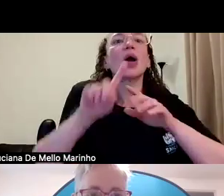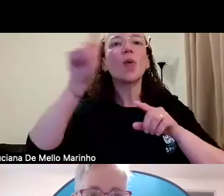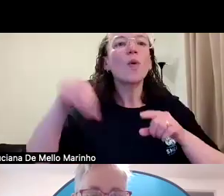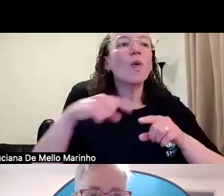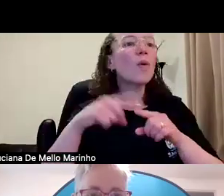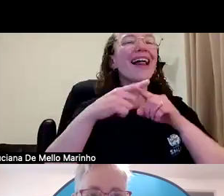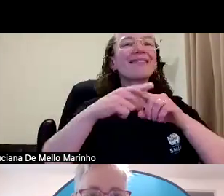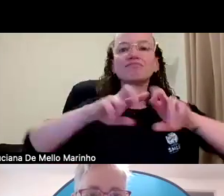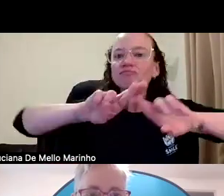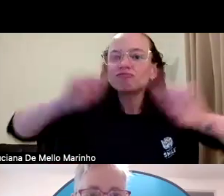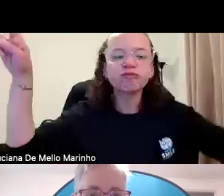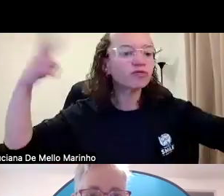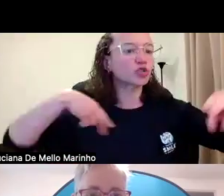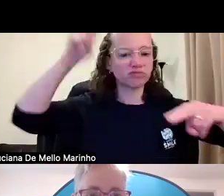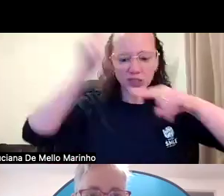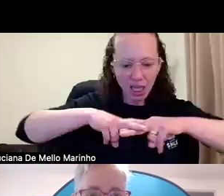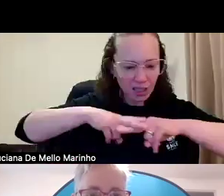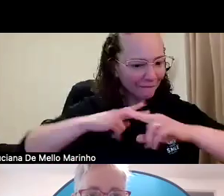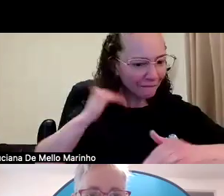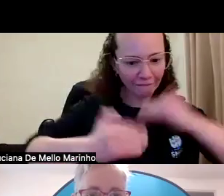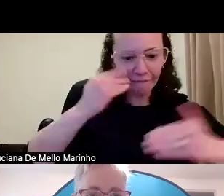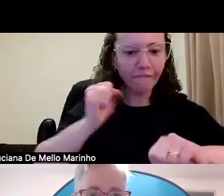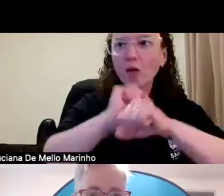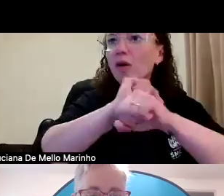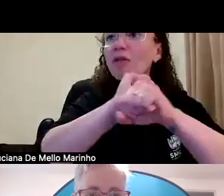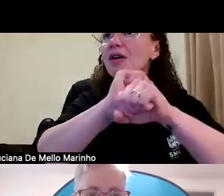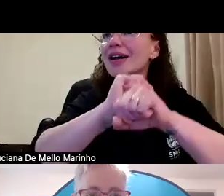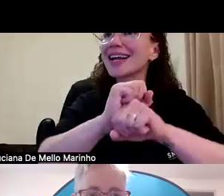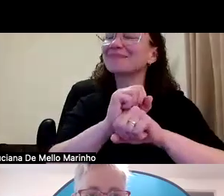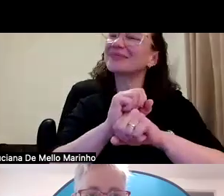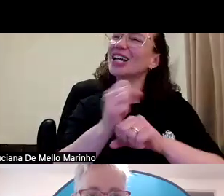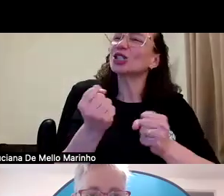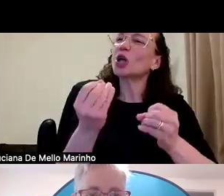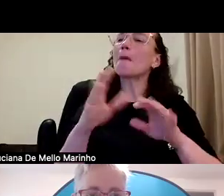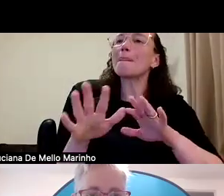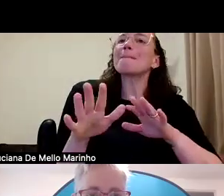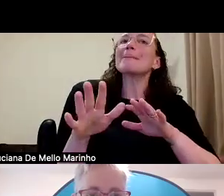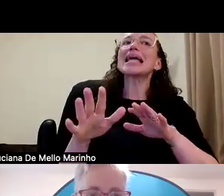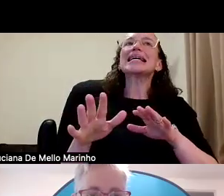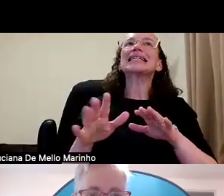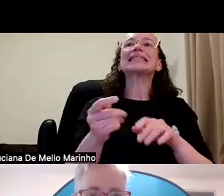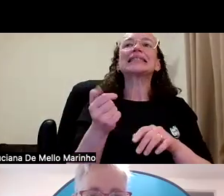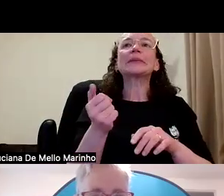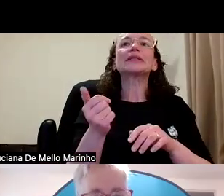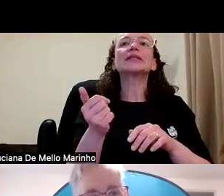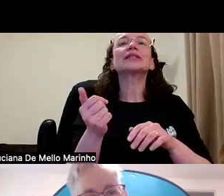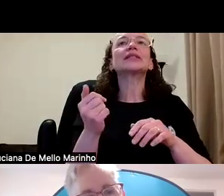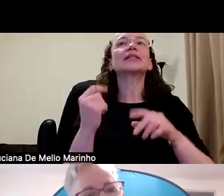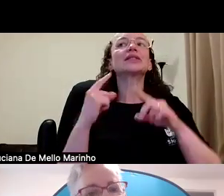there, and then the dentist just shows up when everything is ready. They just sit down, do what they got to do. So